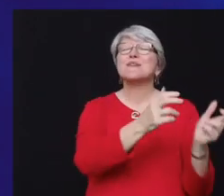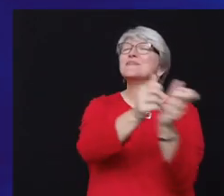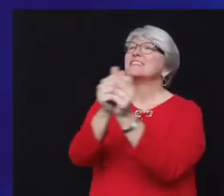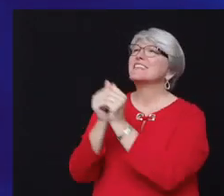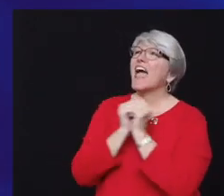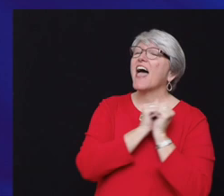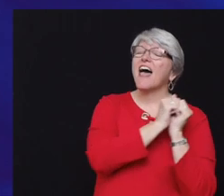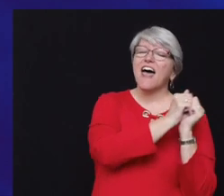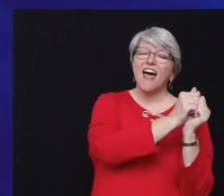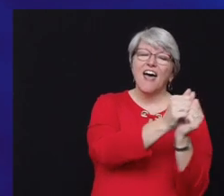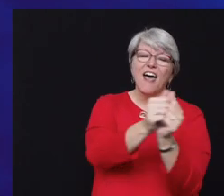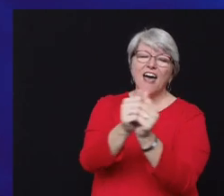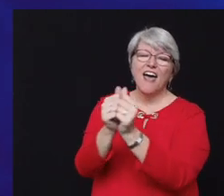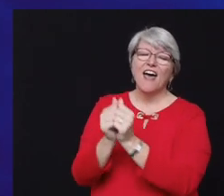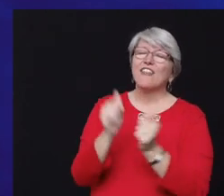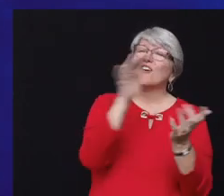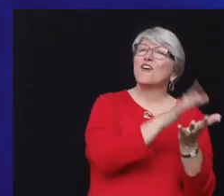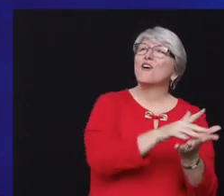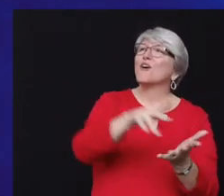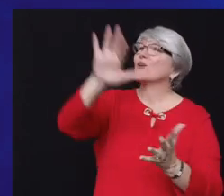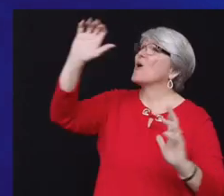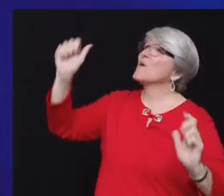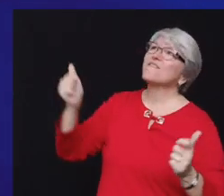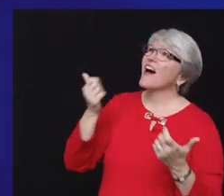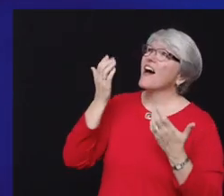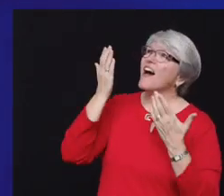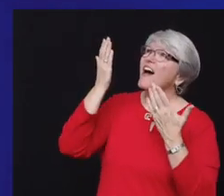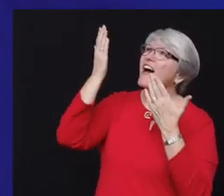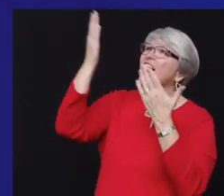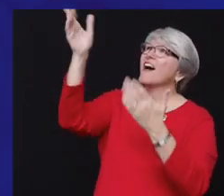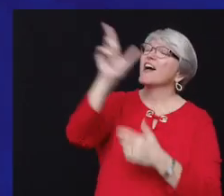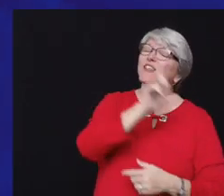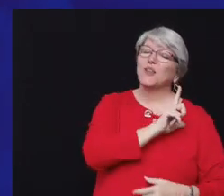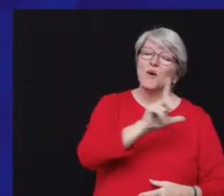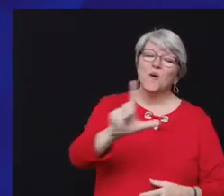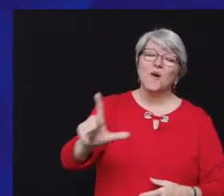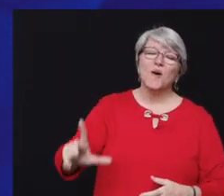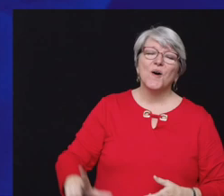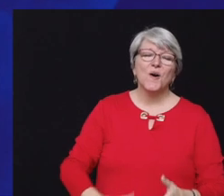Together, glorify.